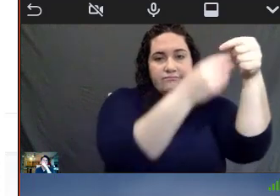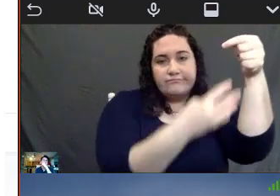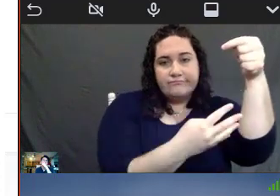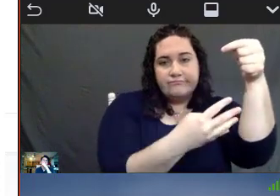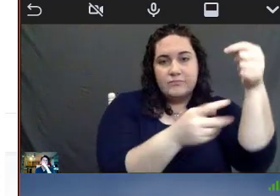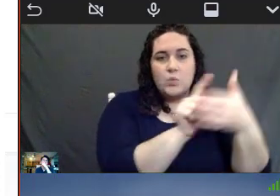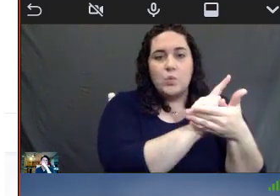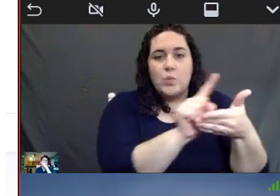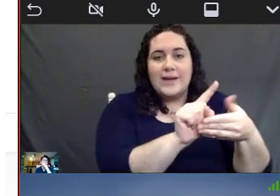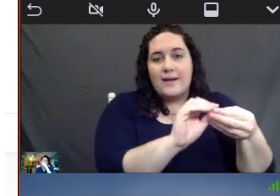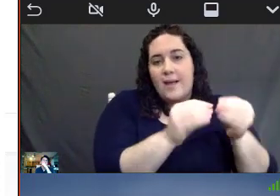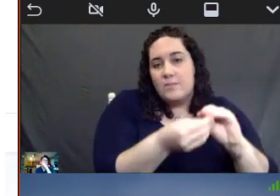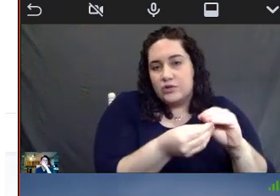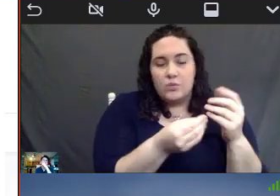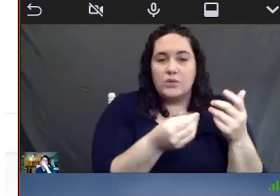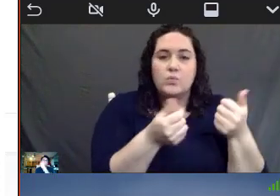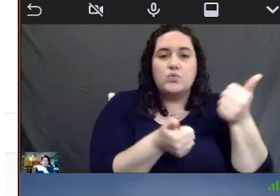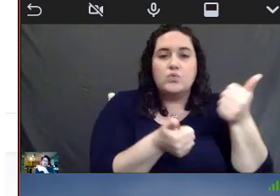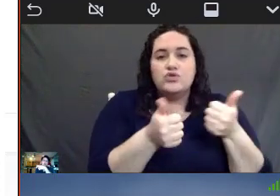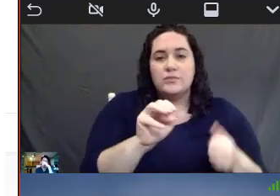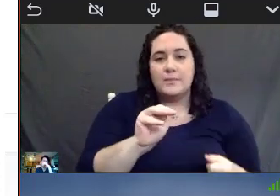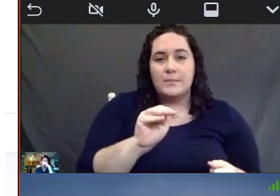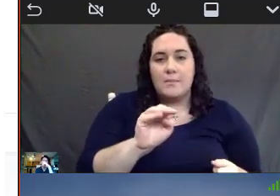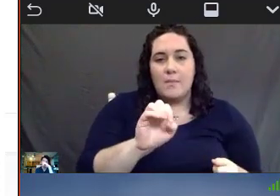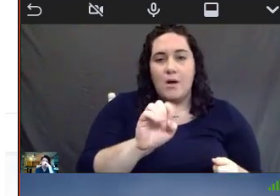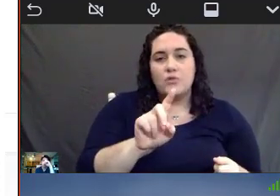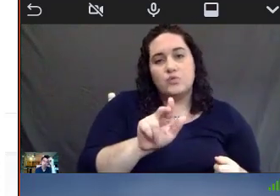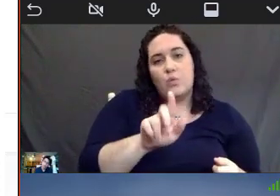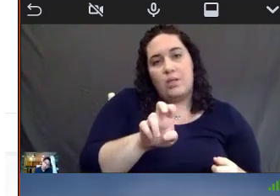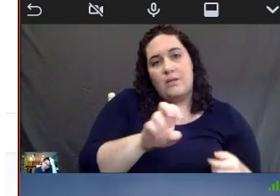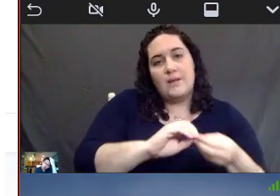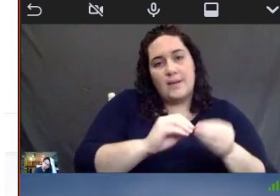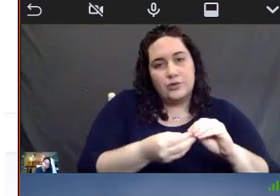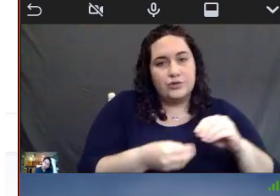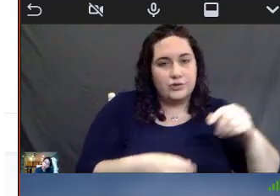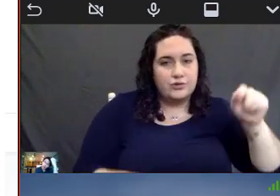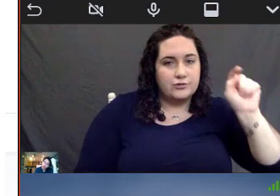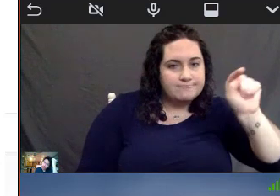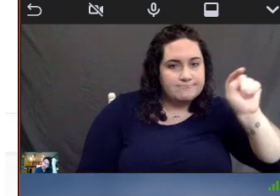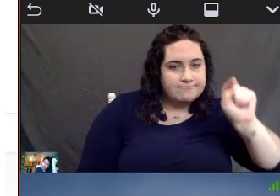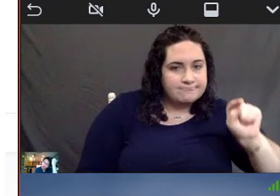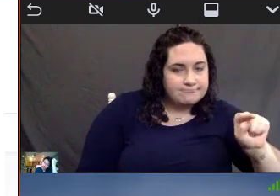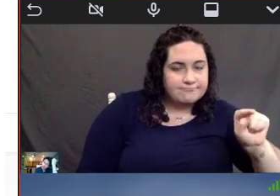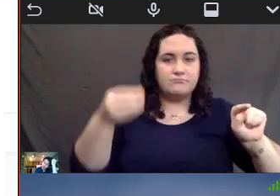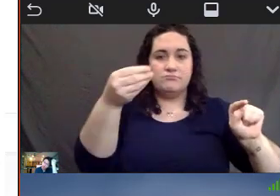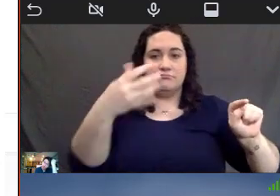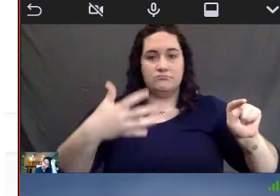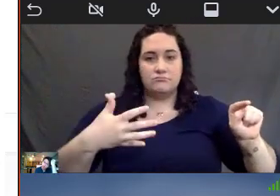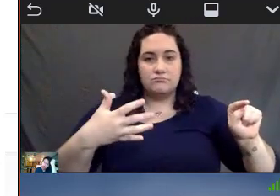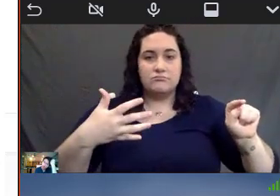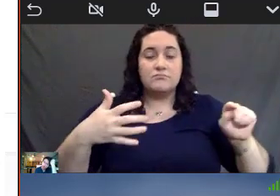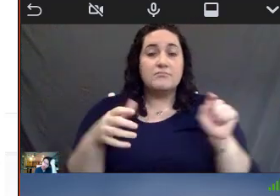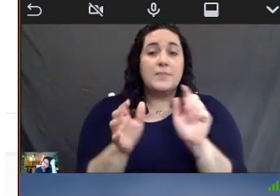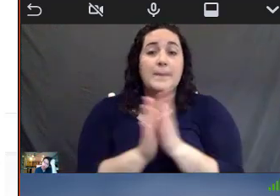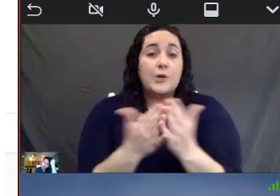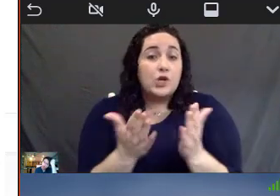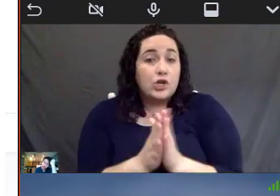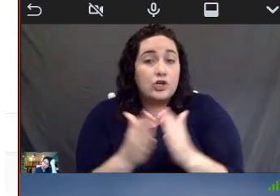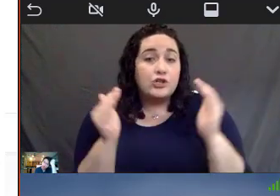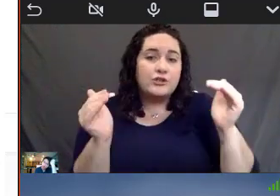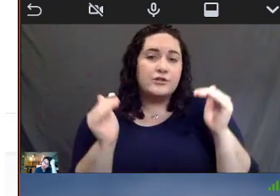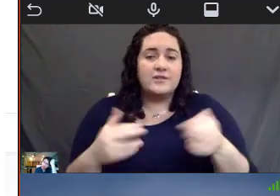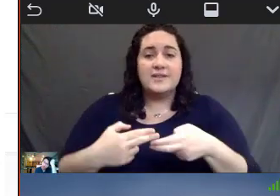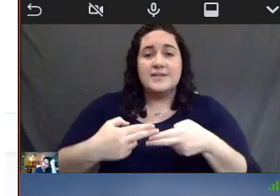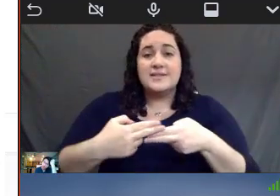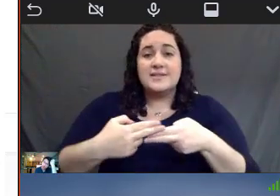here, and you'll see the reading from the textbooks, the slide cast, which is kind of like the same short video that I